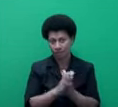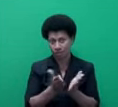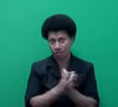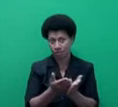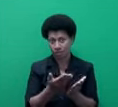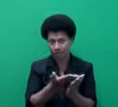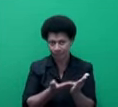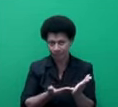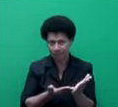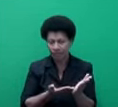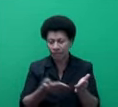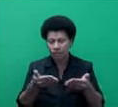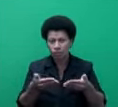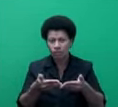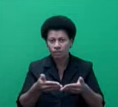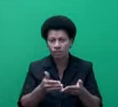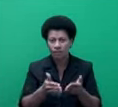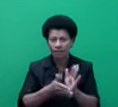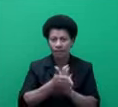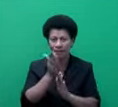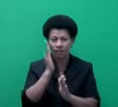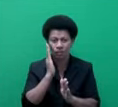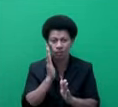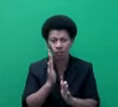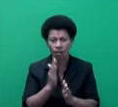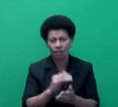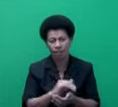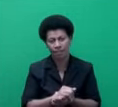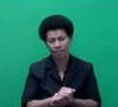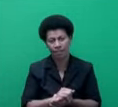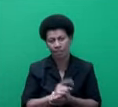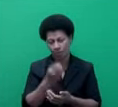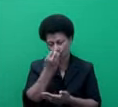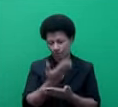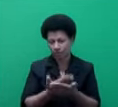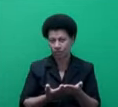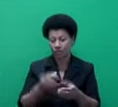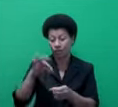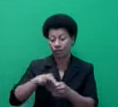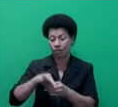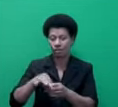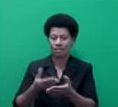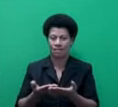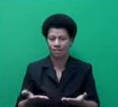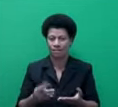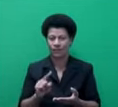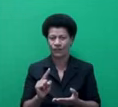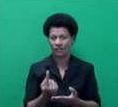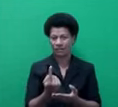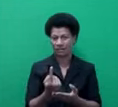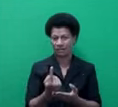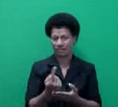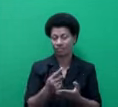introduces high school students to elections and gives them a hands-on experience on the voting process. And this is the first